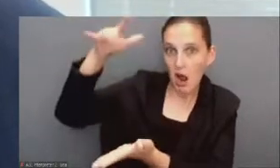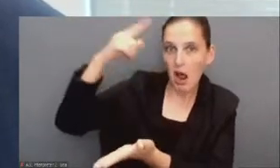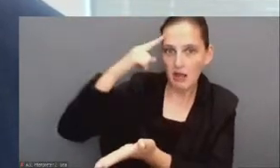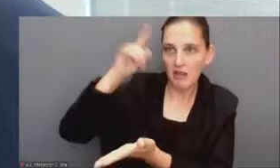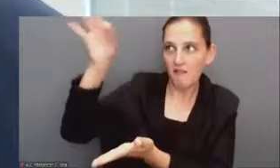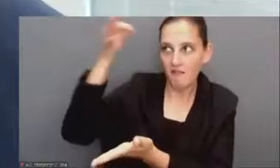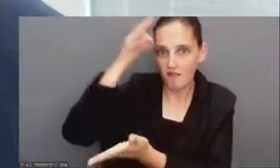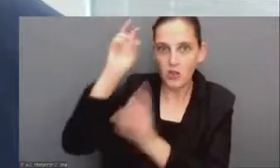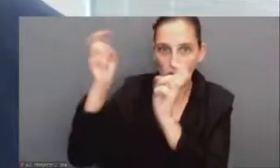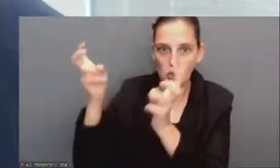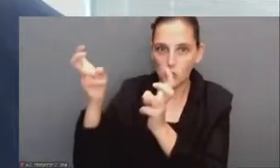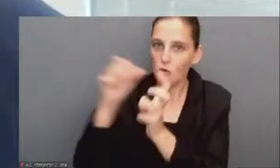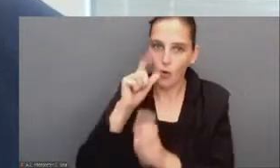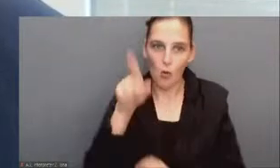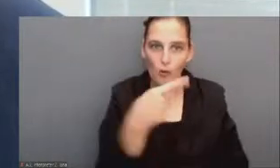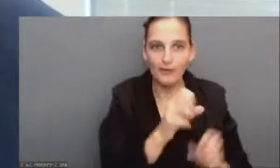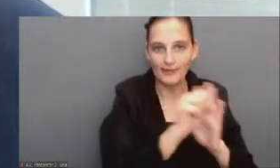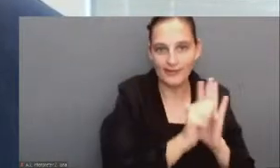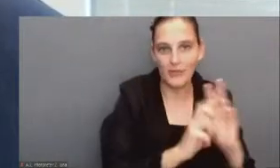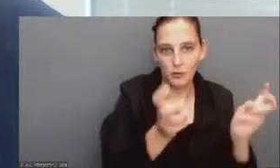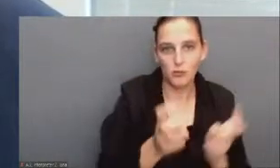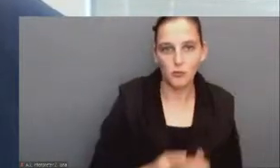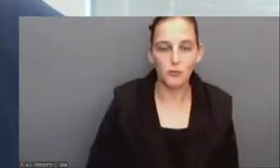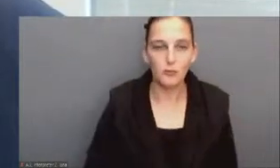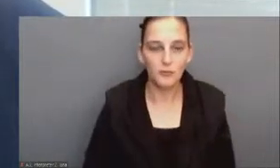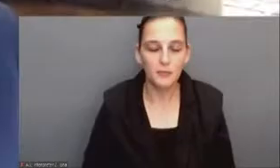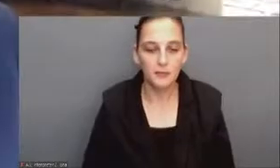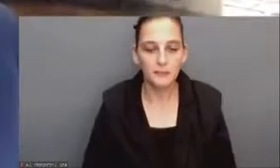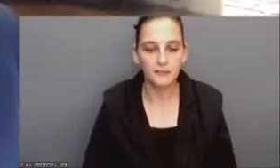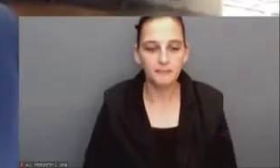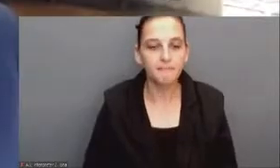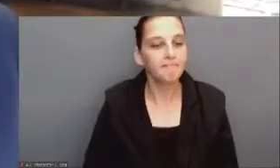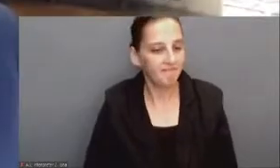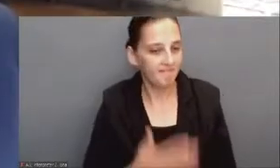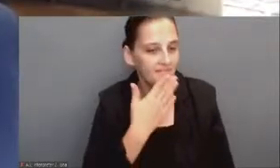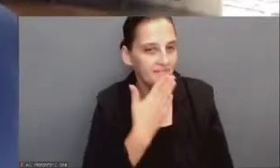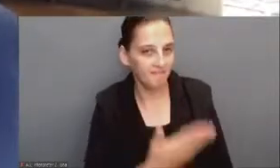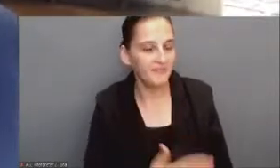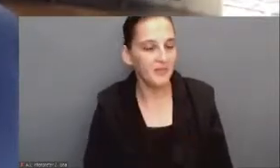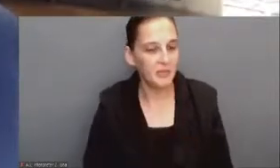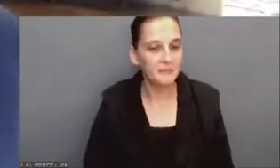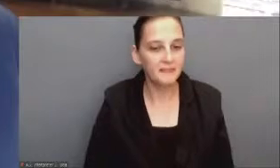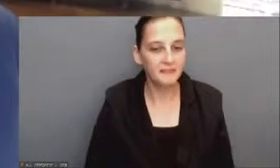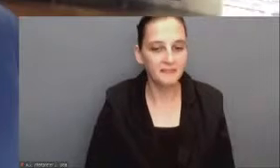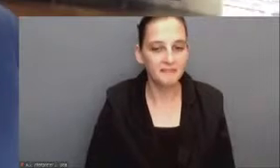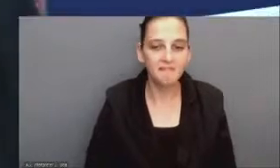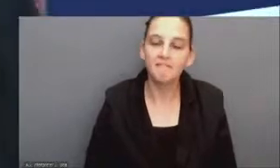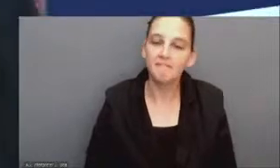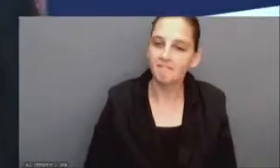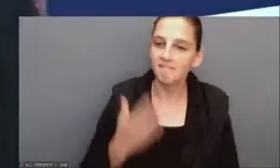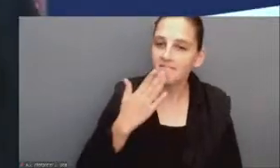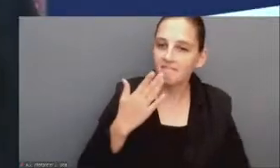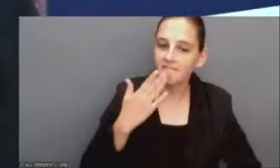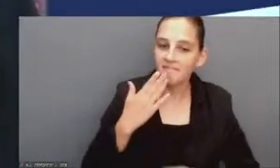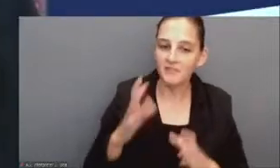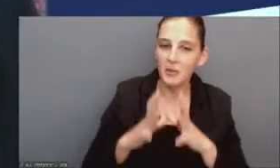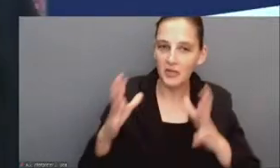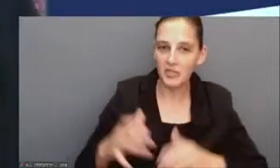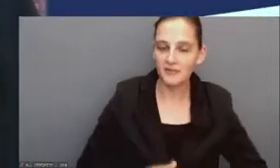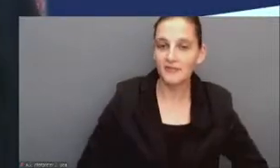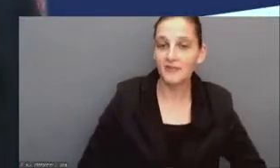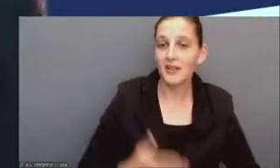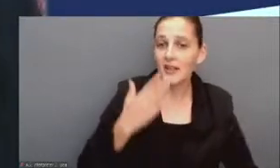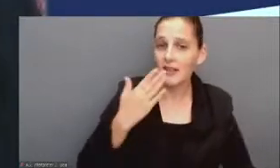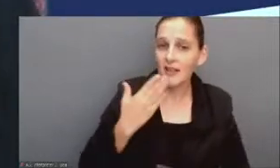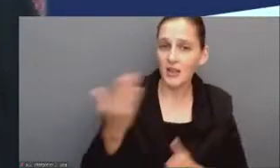Thank you. Thank you so much. Thank you again, Dr.